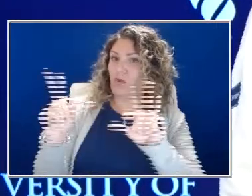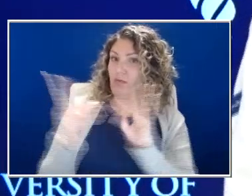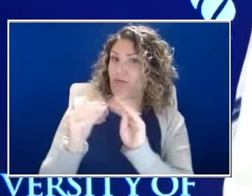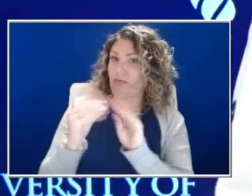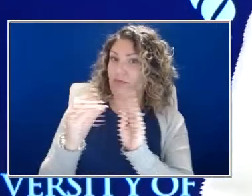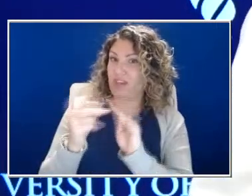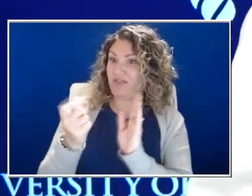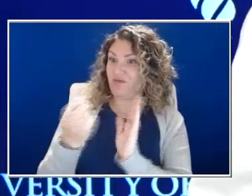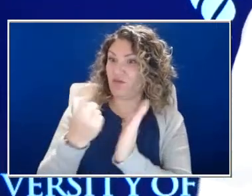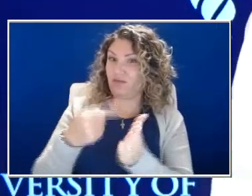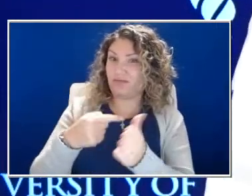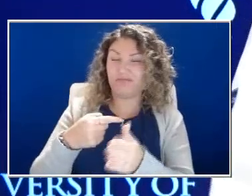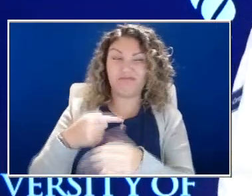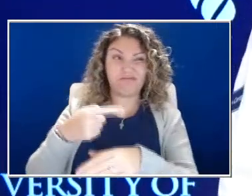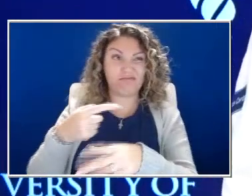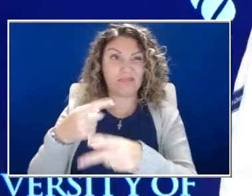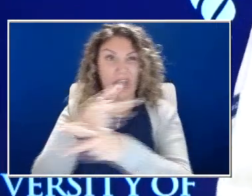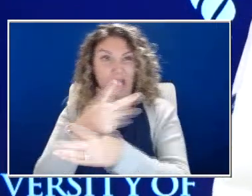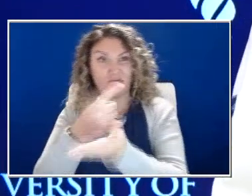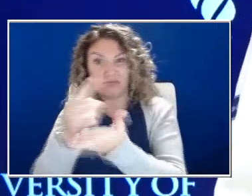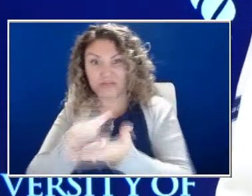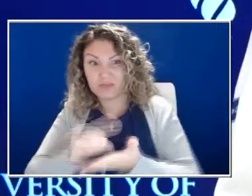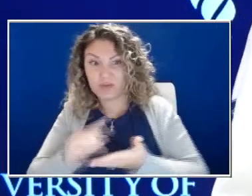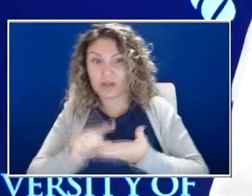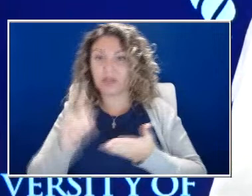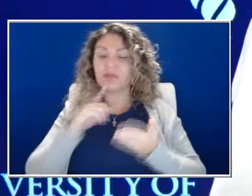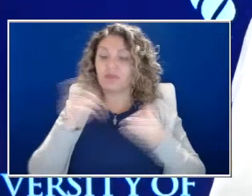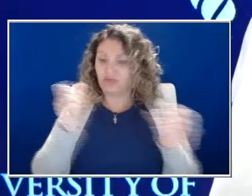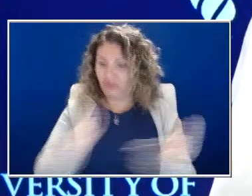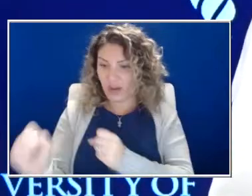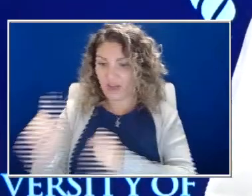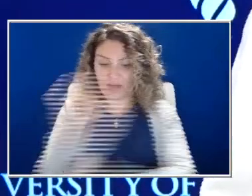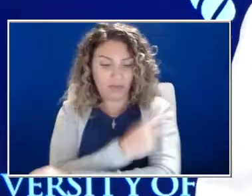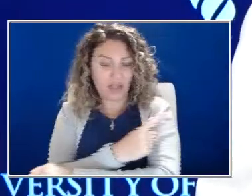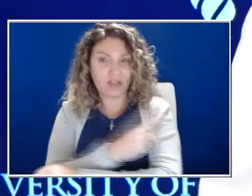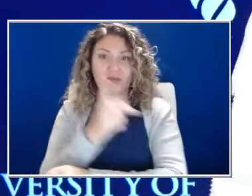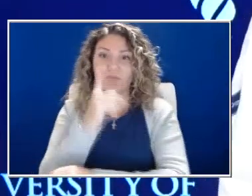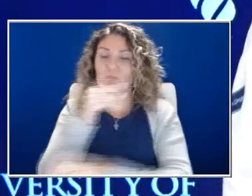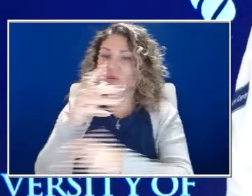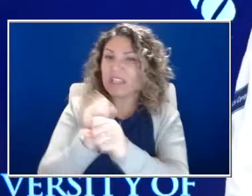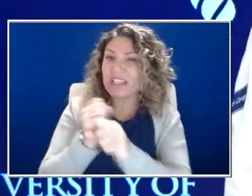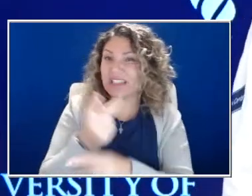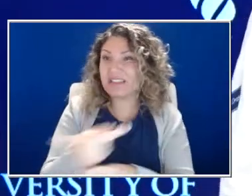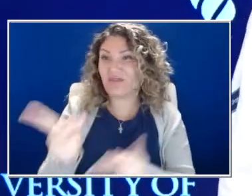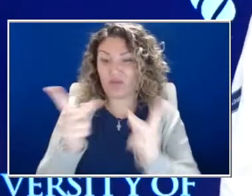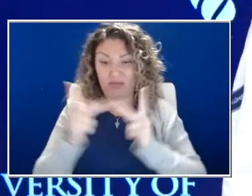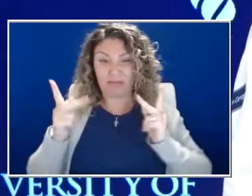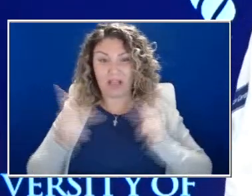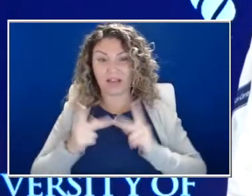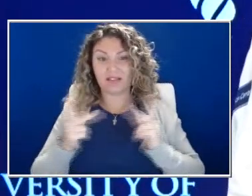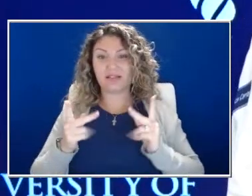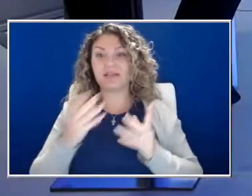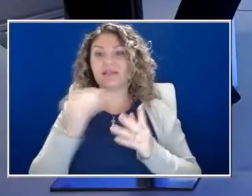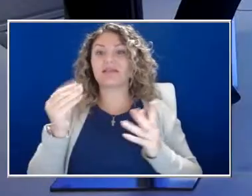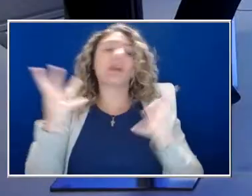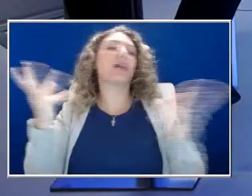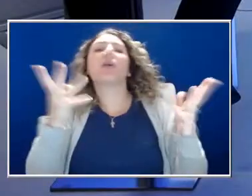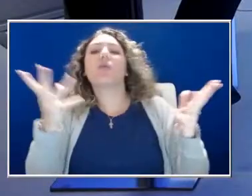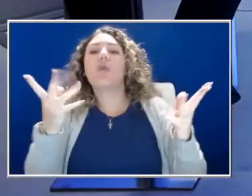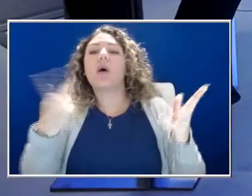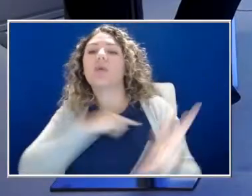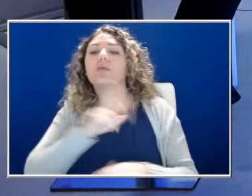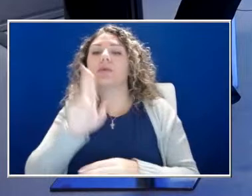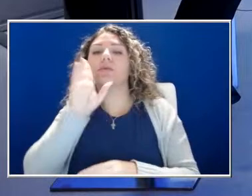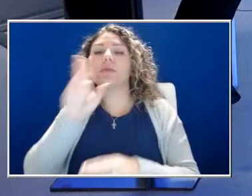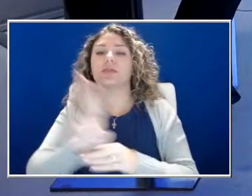we stratify patients and who's going to get those precious few slots, and what constructs are we going to use. A lot of strategizing.